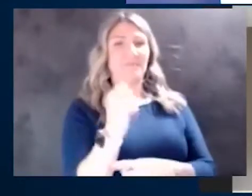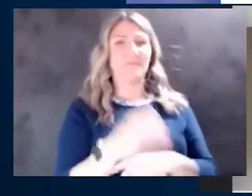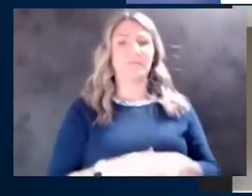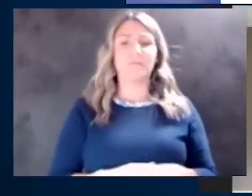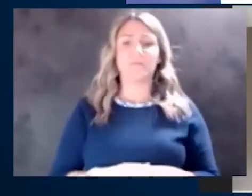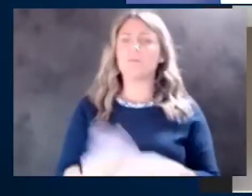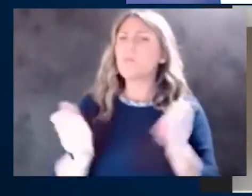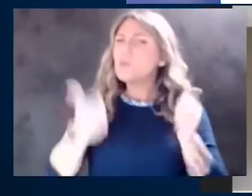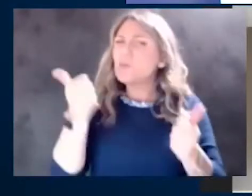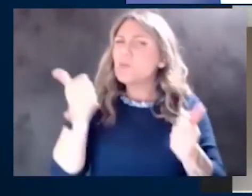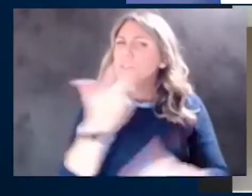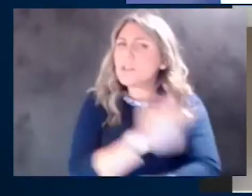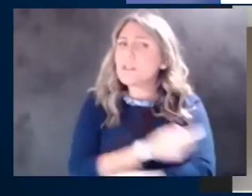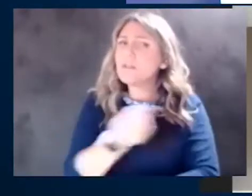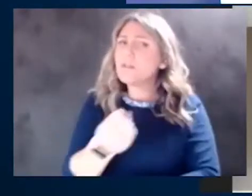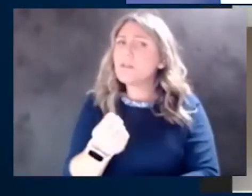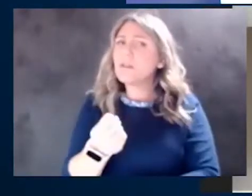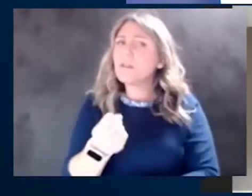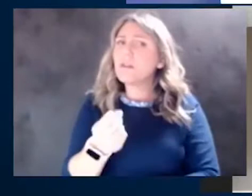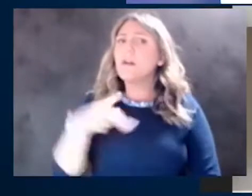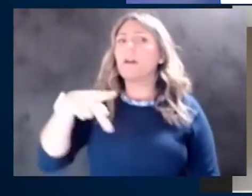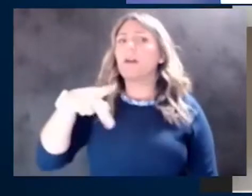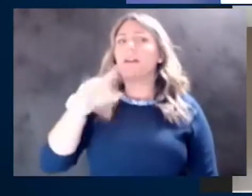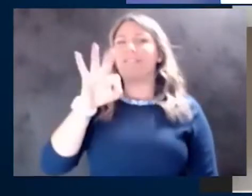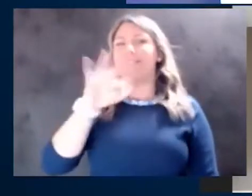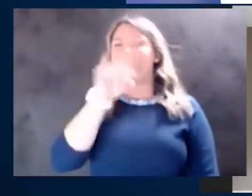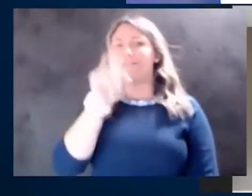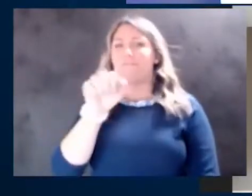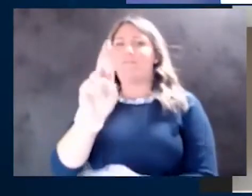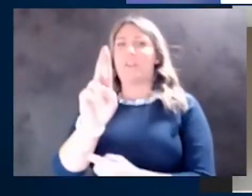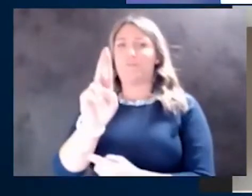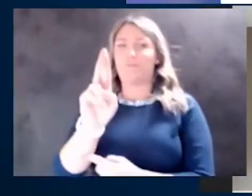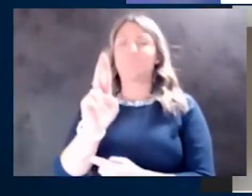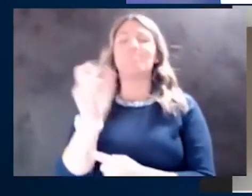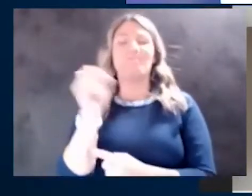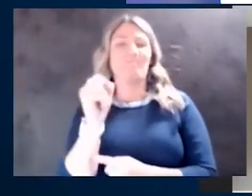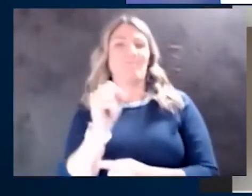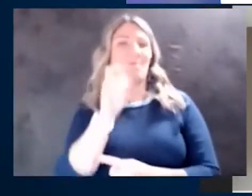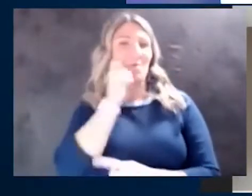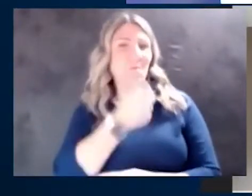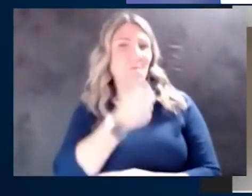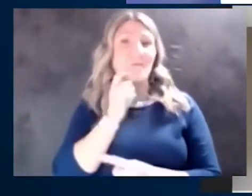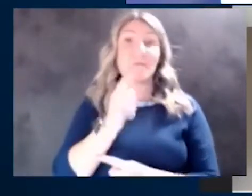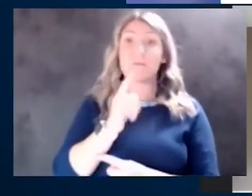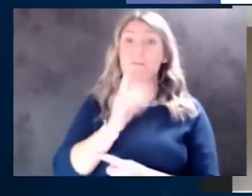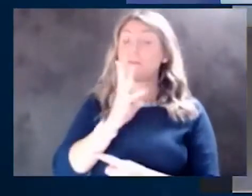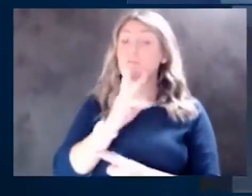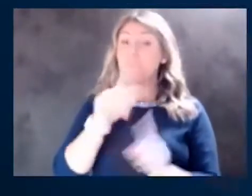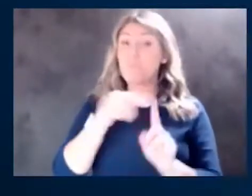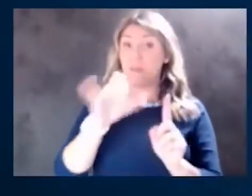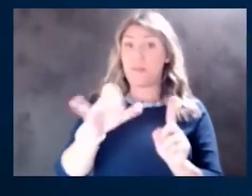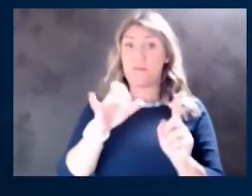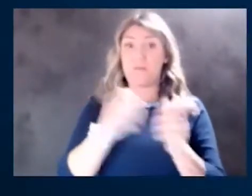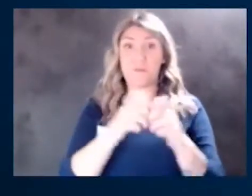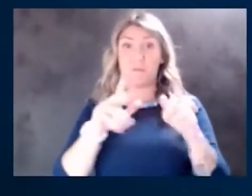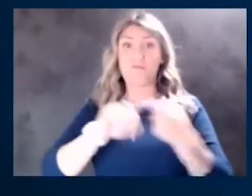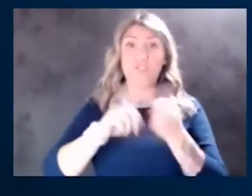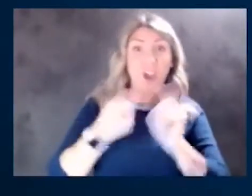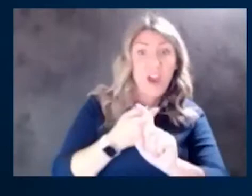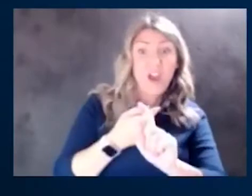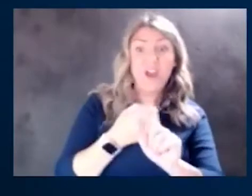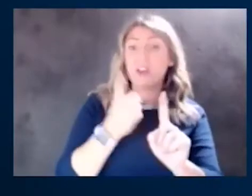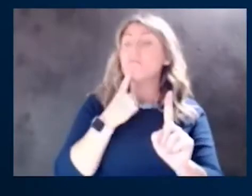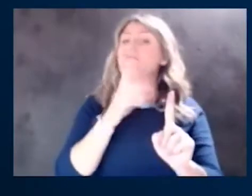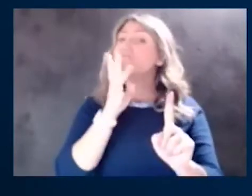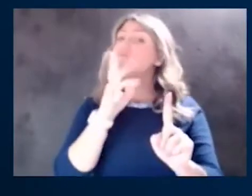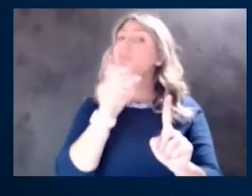you get? Pfizer. Pfizer. Okay. Very cool. And have you talked about that with your friends? Have you tried to talk anybody else into getting the vaccine?